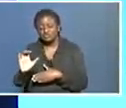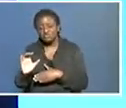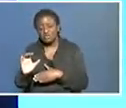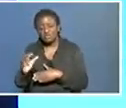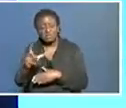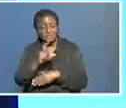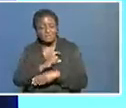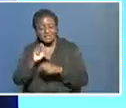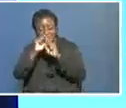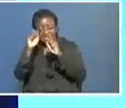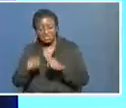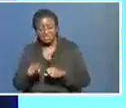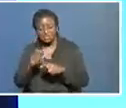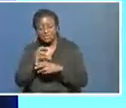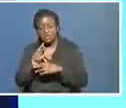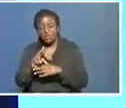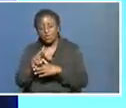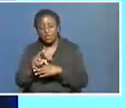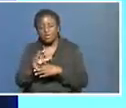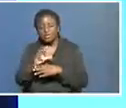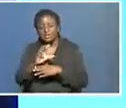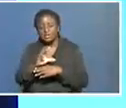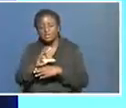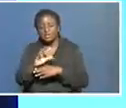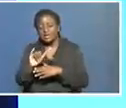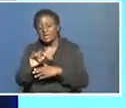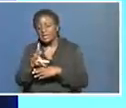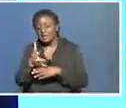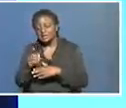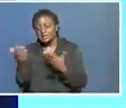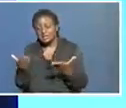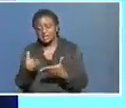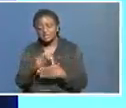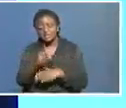368-2626, or the Criminal Investigation Department here in New Providence at